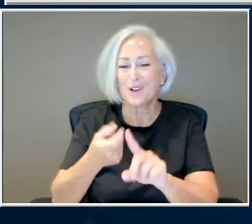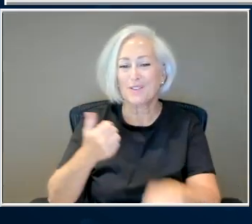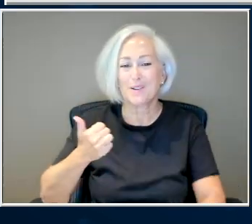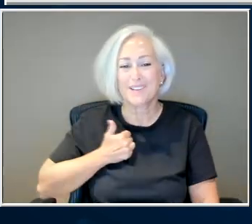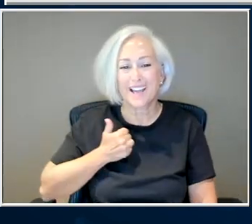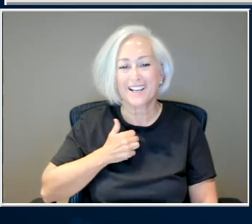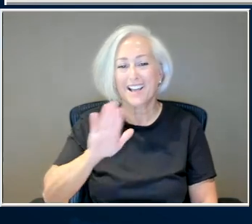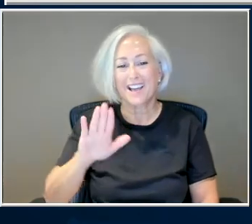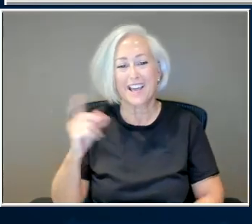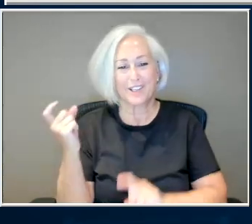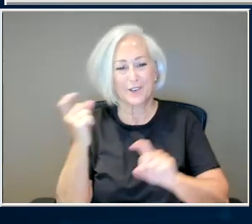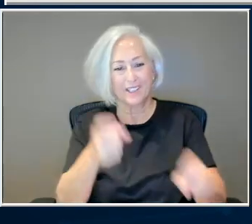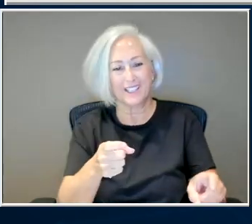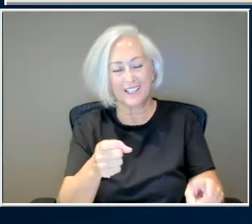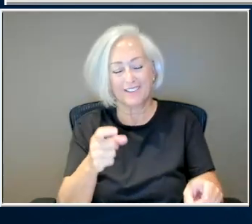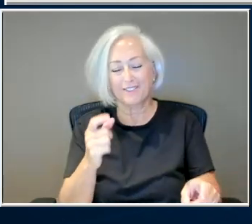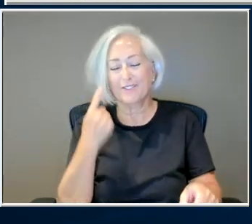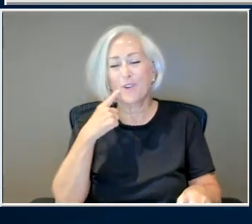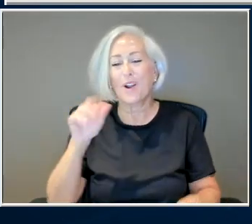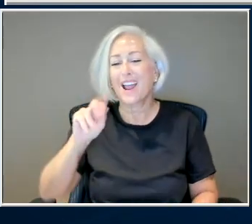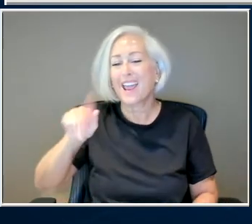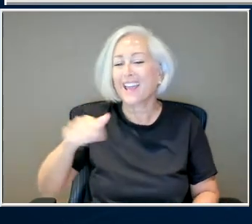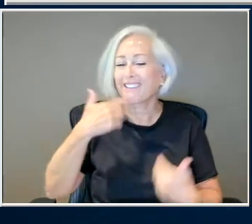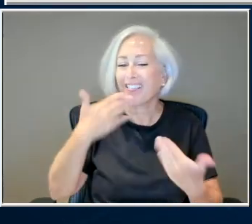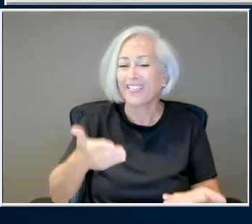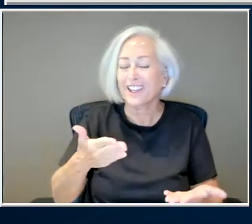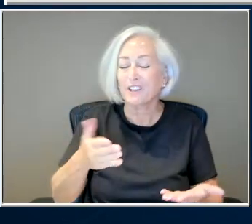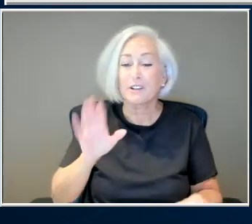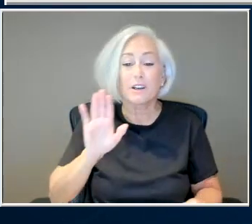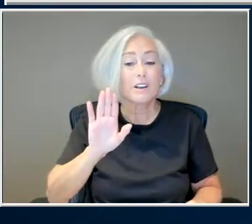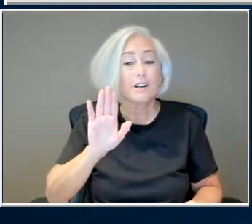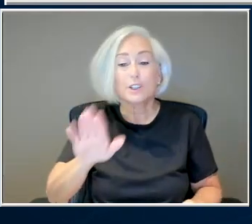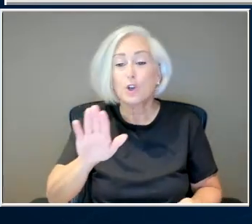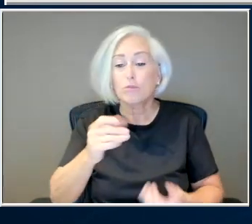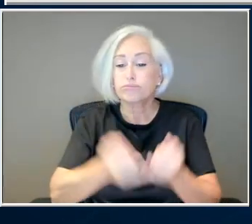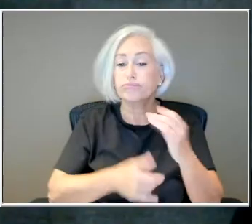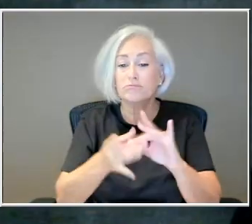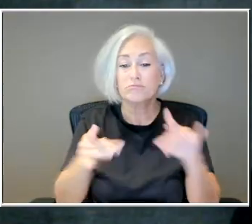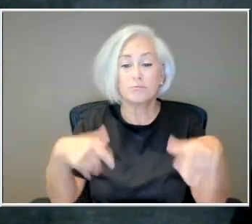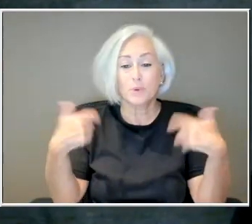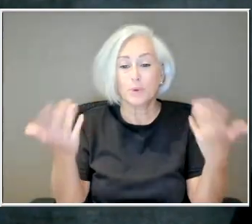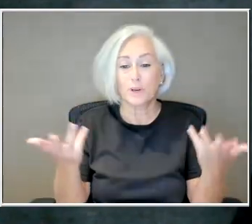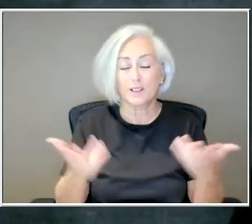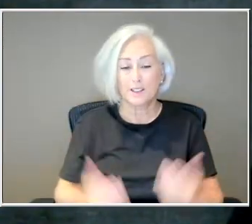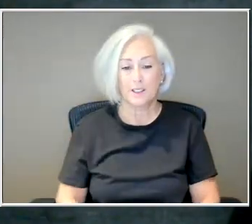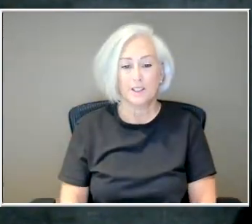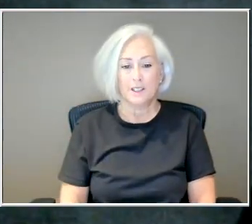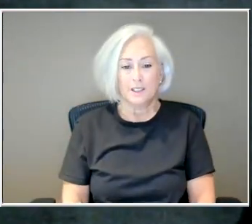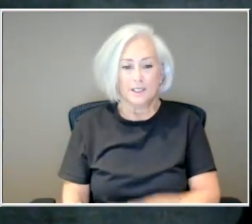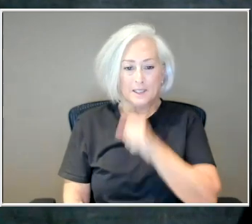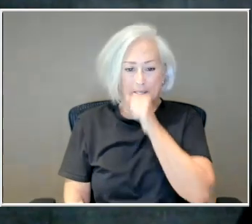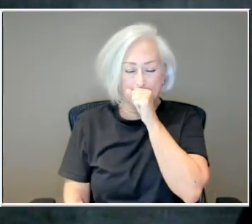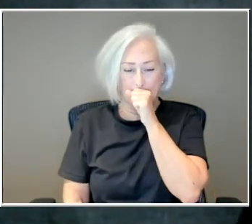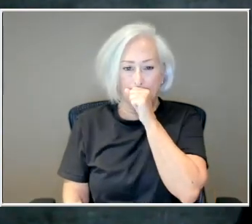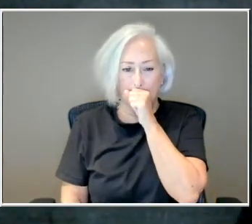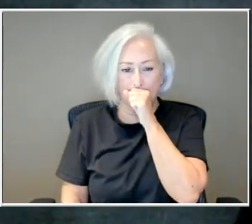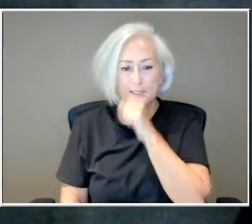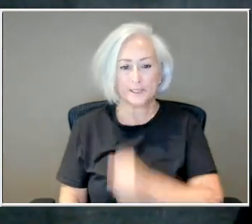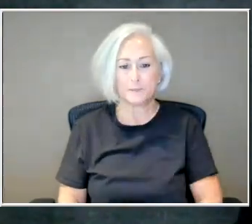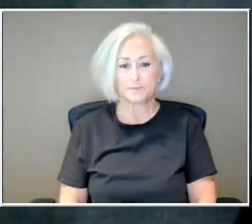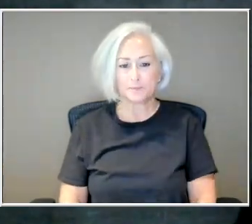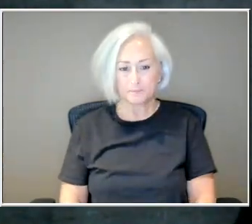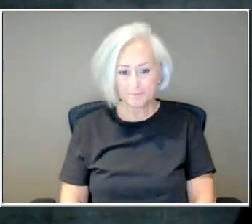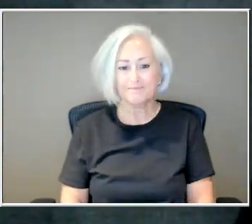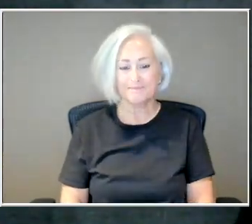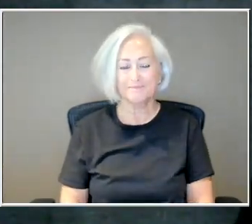gift you gave Anna. What do you want the big takeaway to be from this story? Yeah, actually, I have a message a